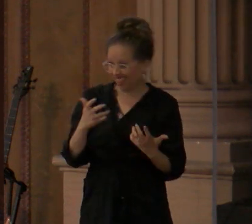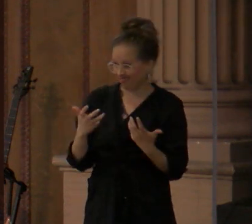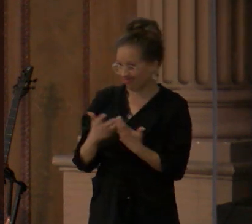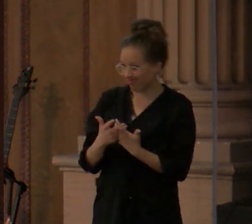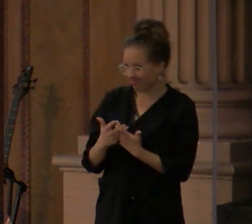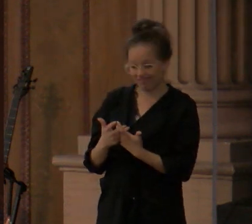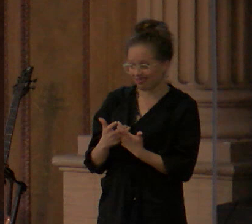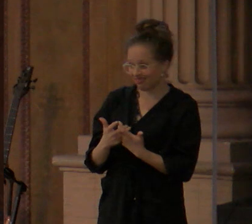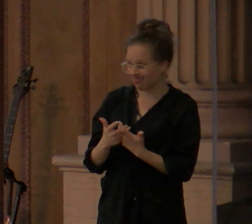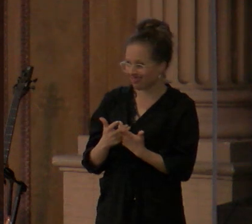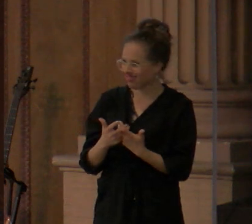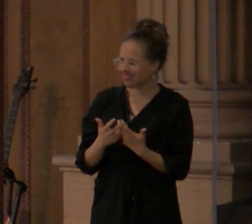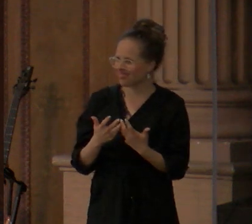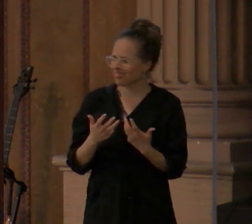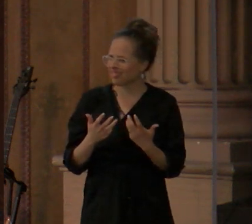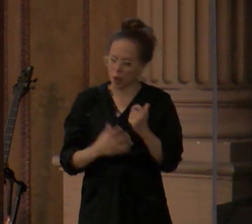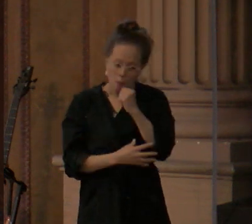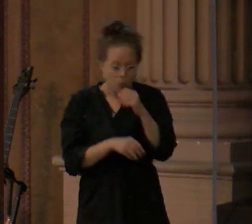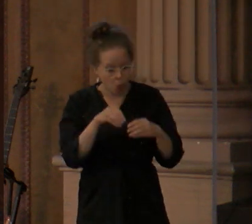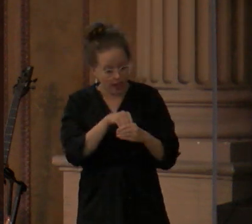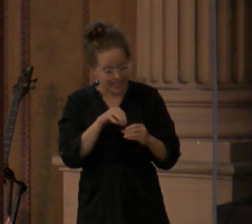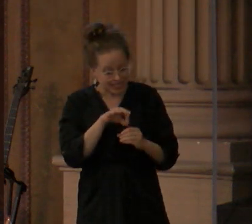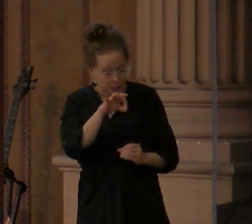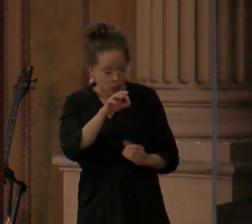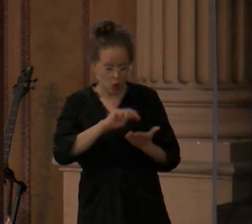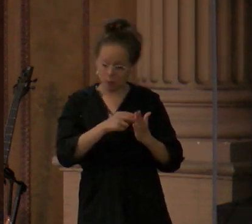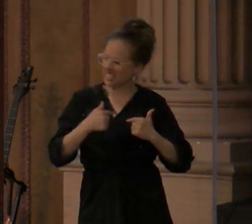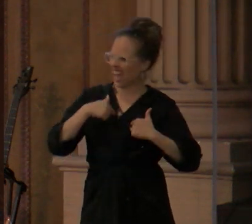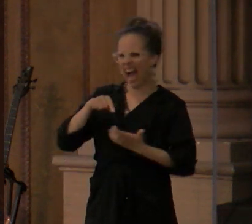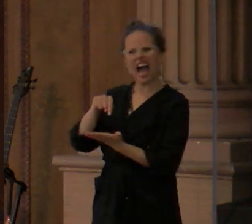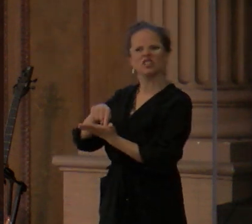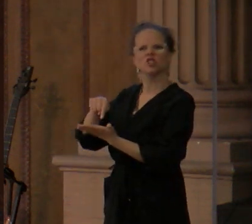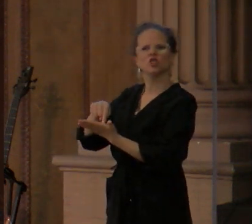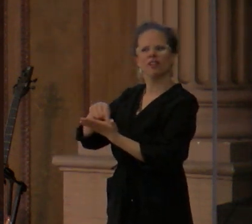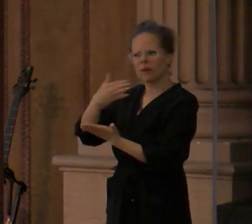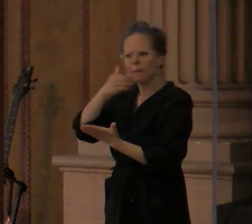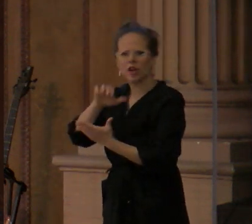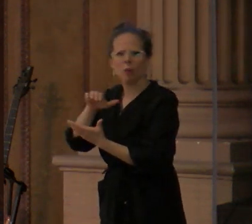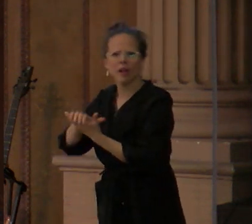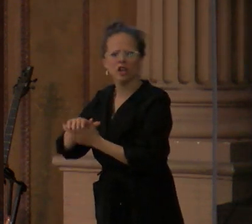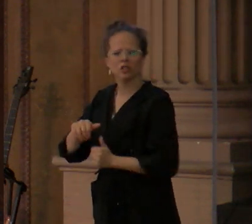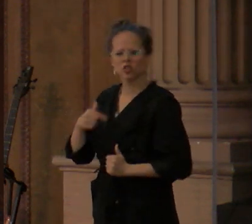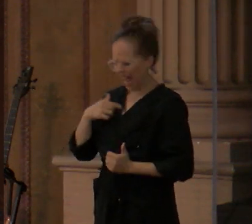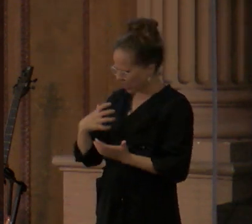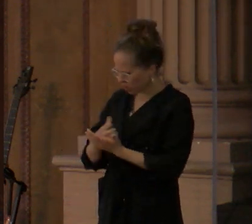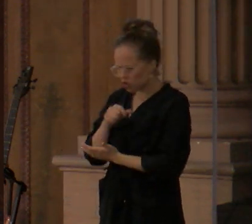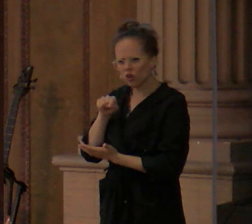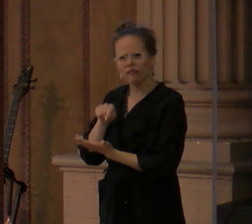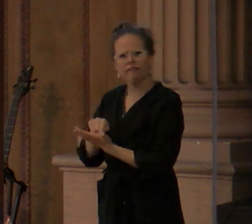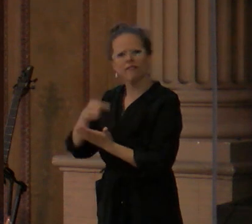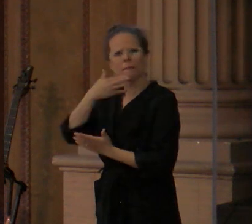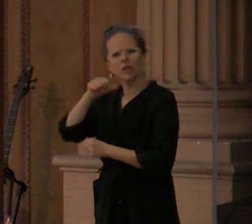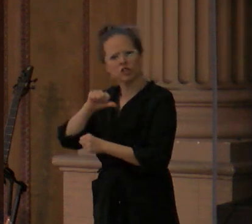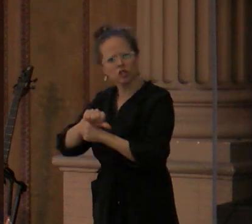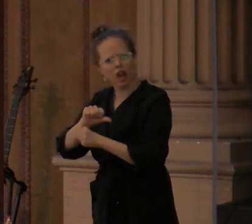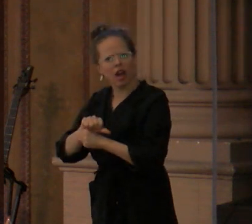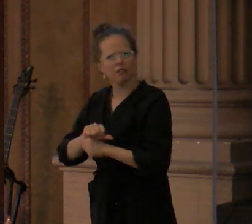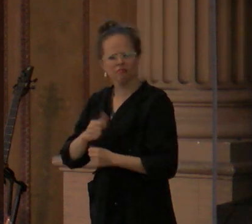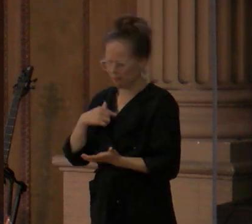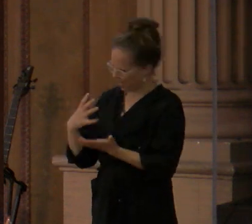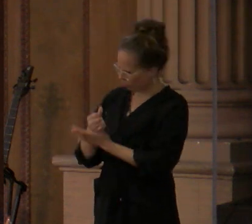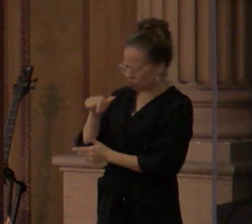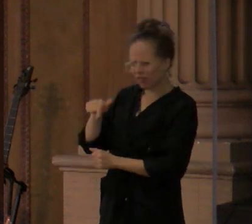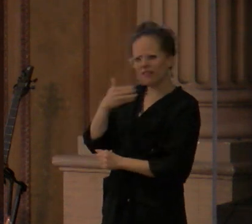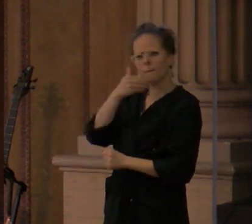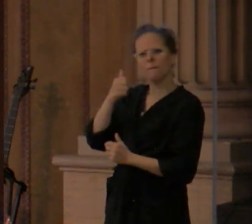The poor in spirit can't assume that I deserve something. I deserve a better marriage. I deserve a better job. I deserve a better car. I deserve better.